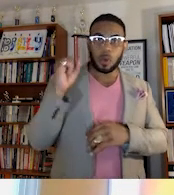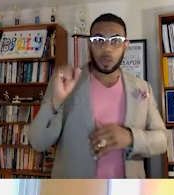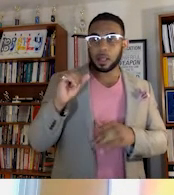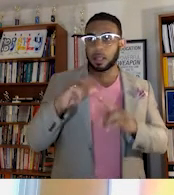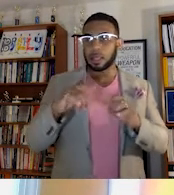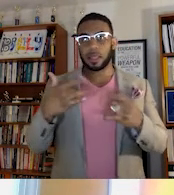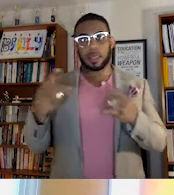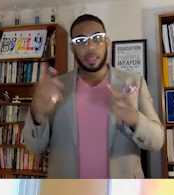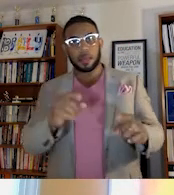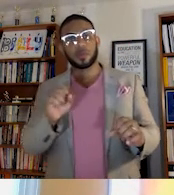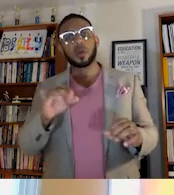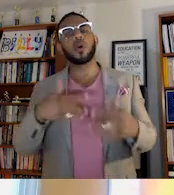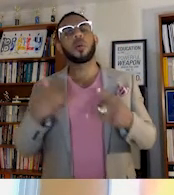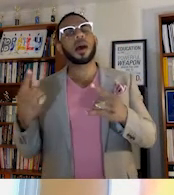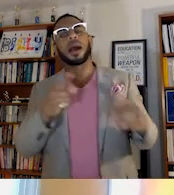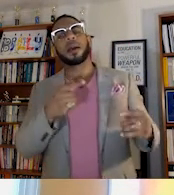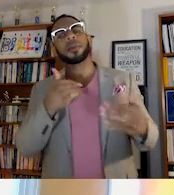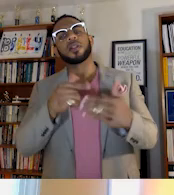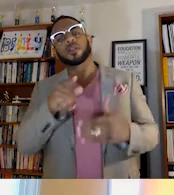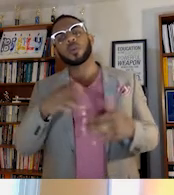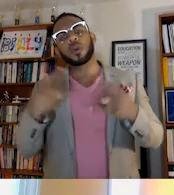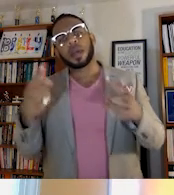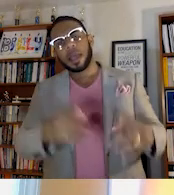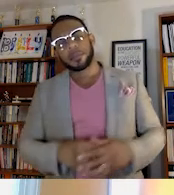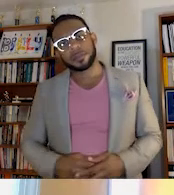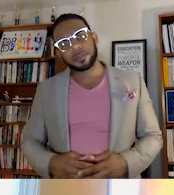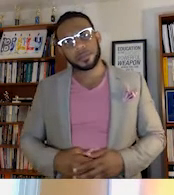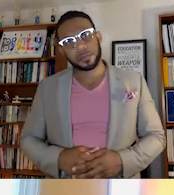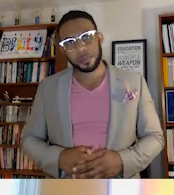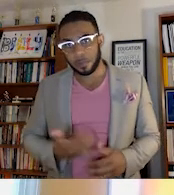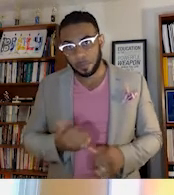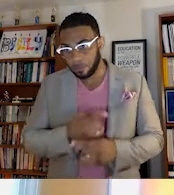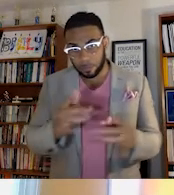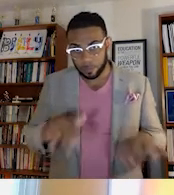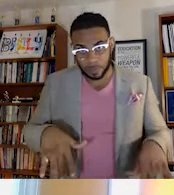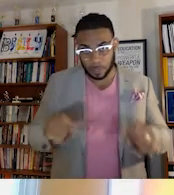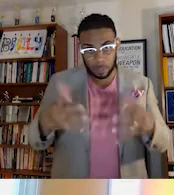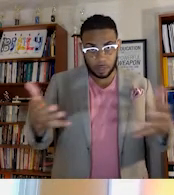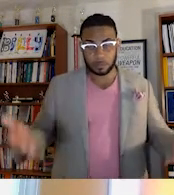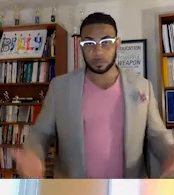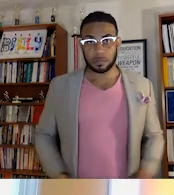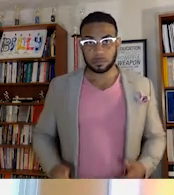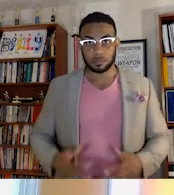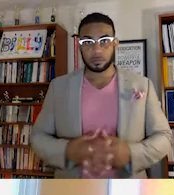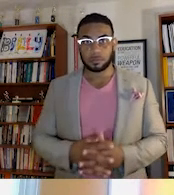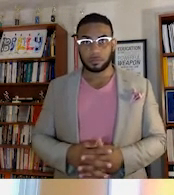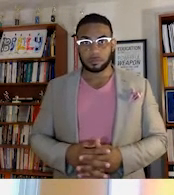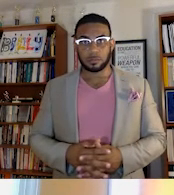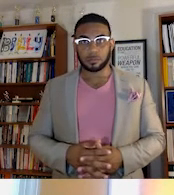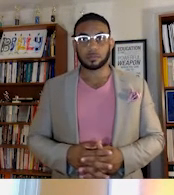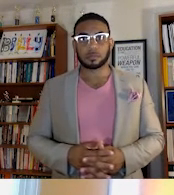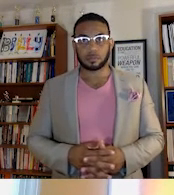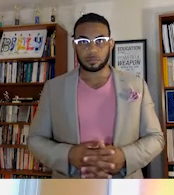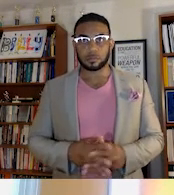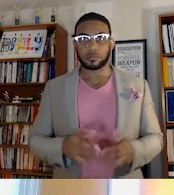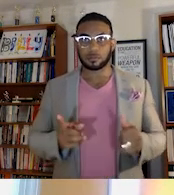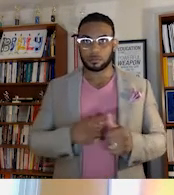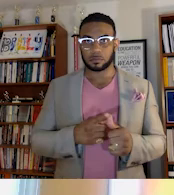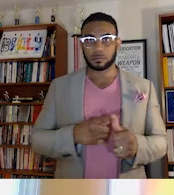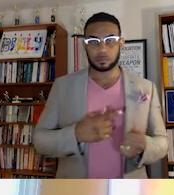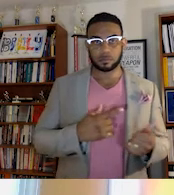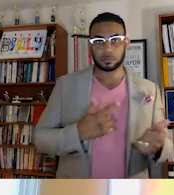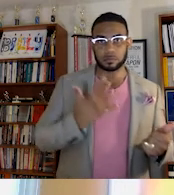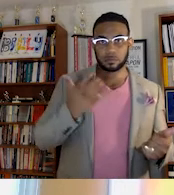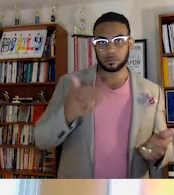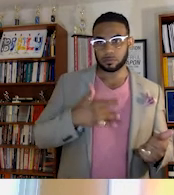and things that are happening. So what's happening near you? What's going on? And anybody can take it. So okay, first I want to